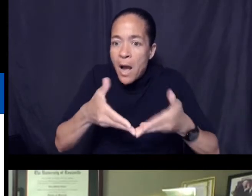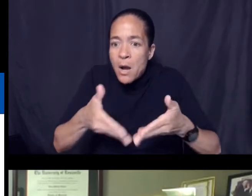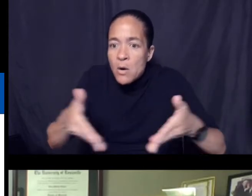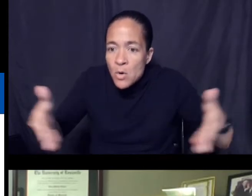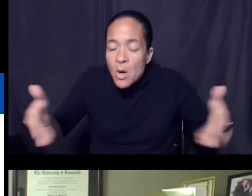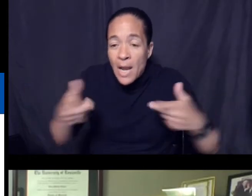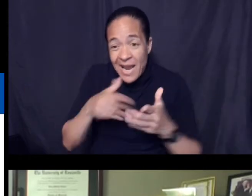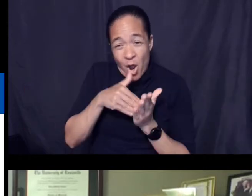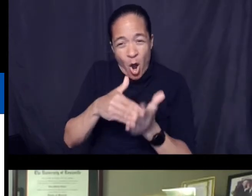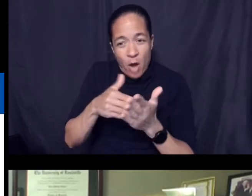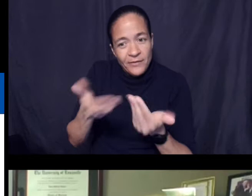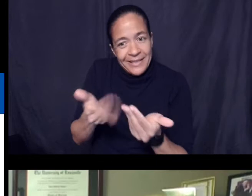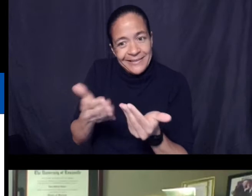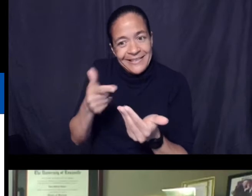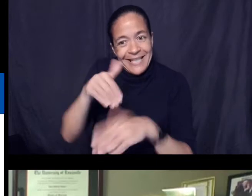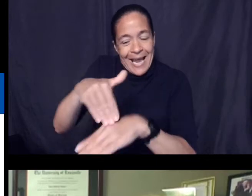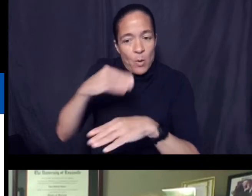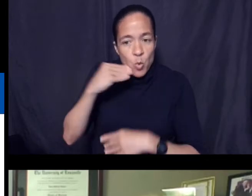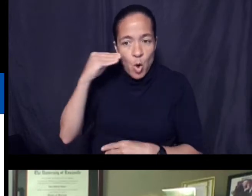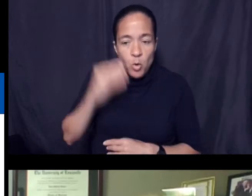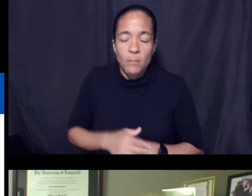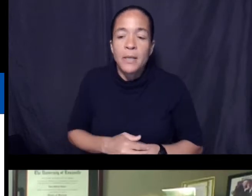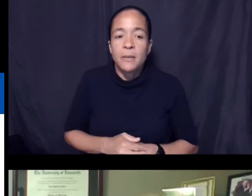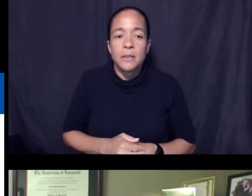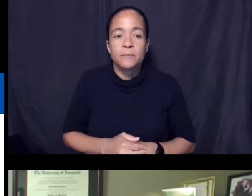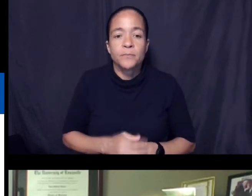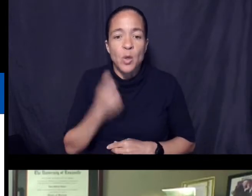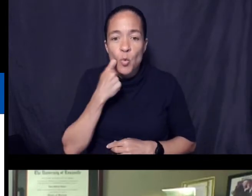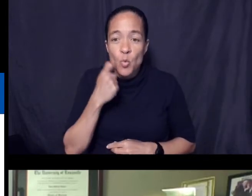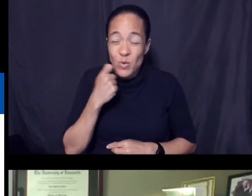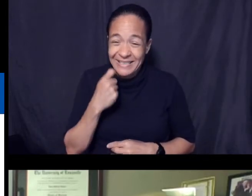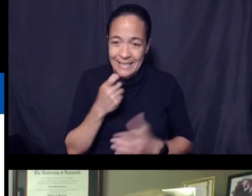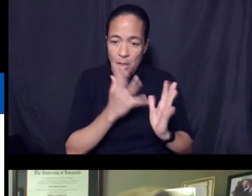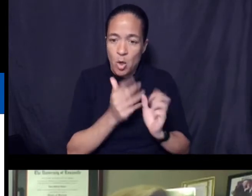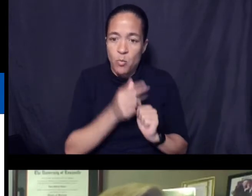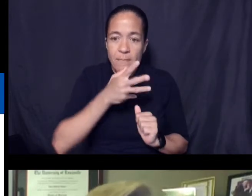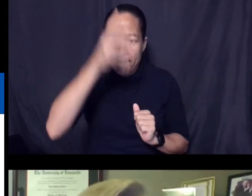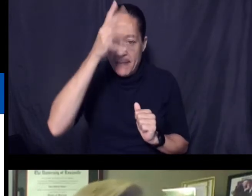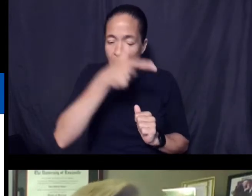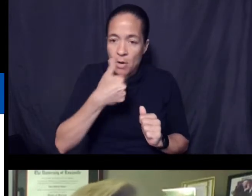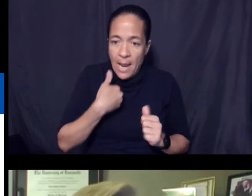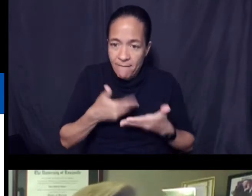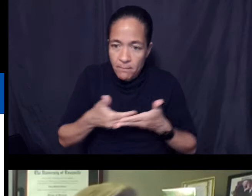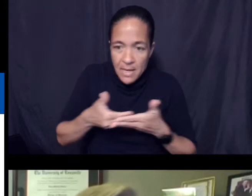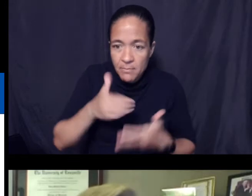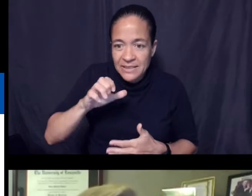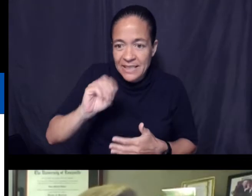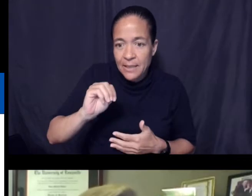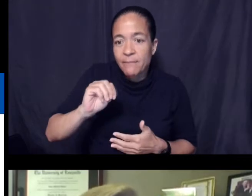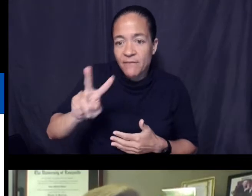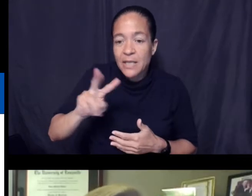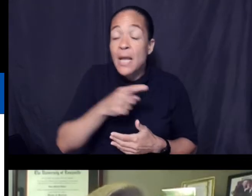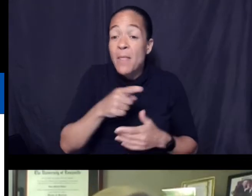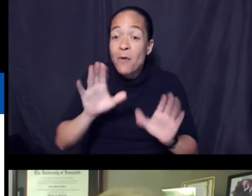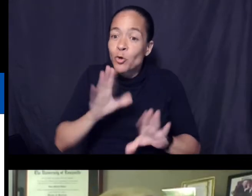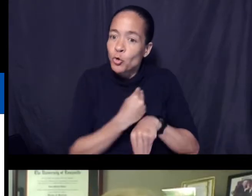home. Just recently, I was talking to parents of a congenital CMV infant, and they were